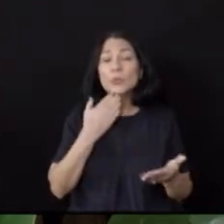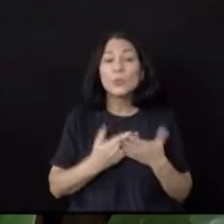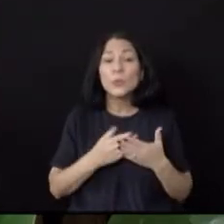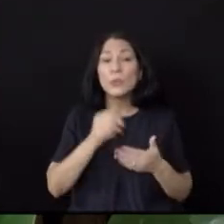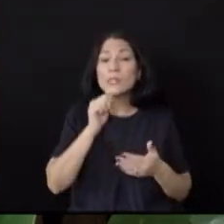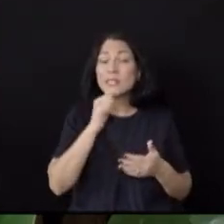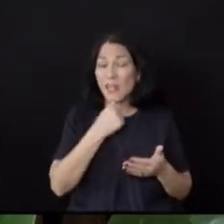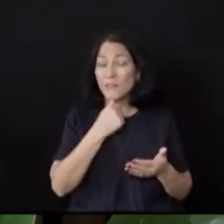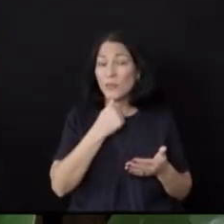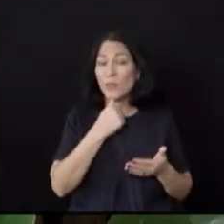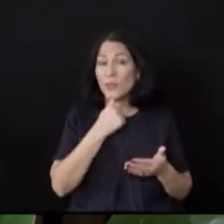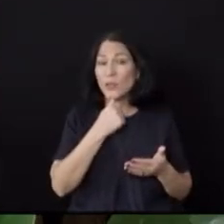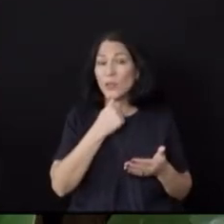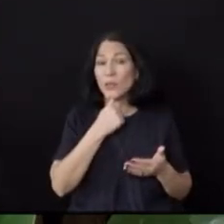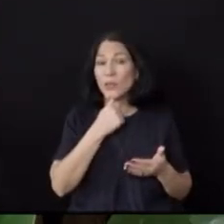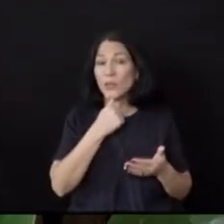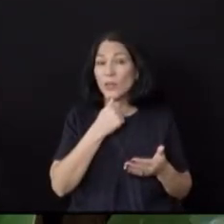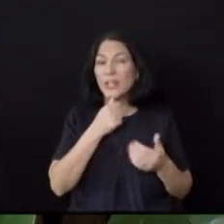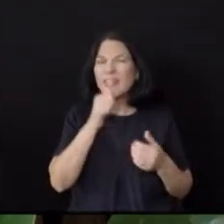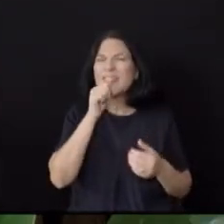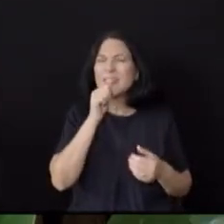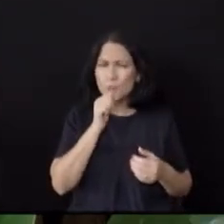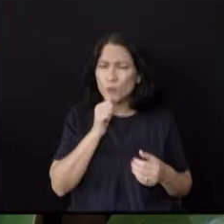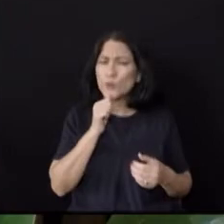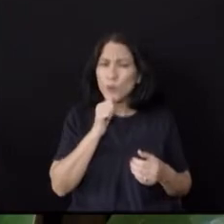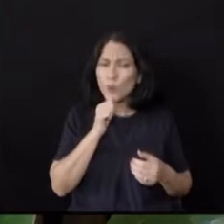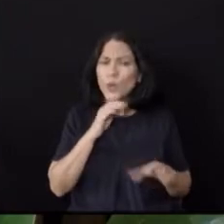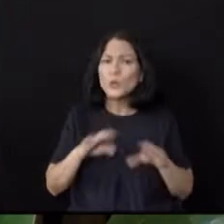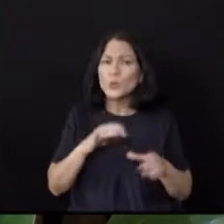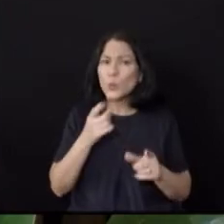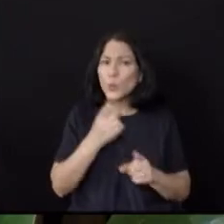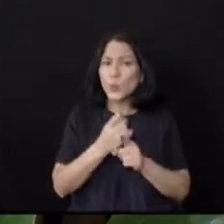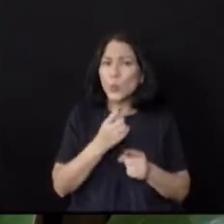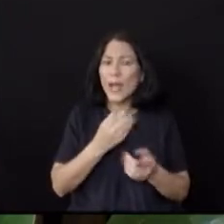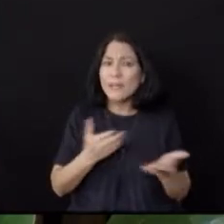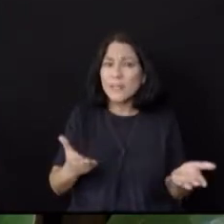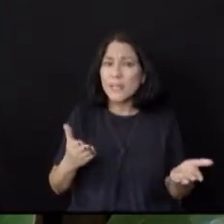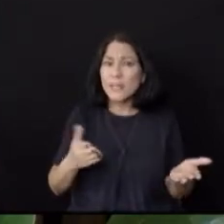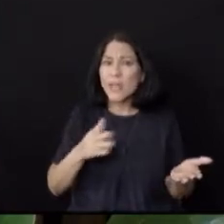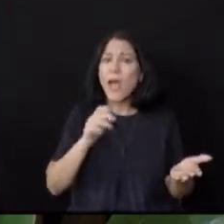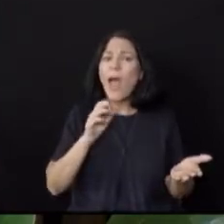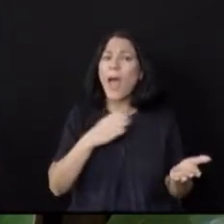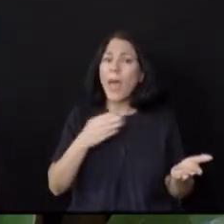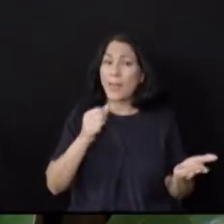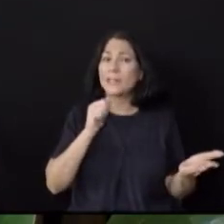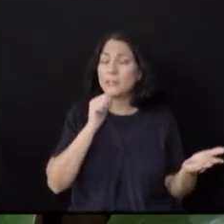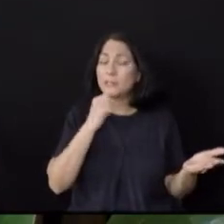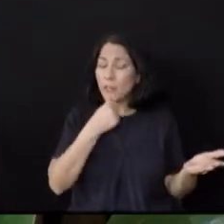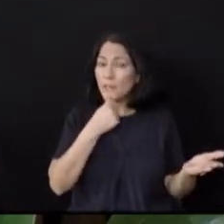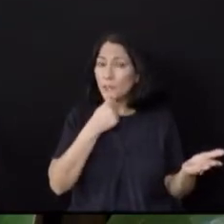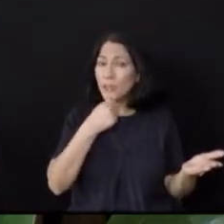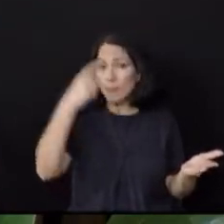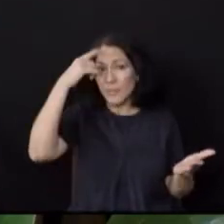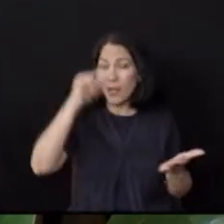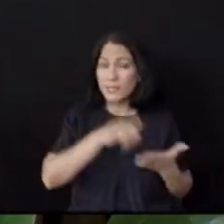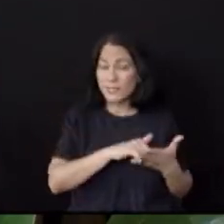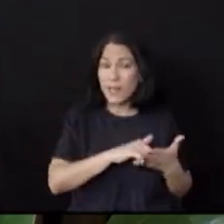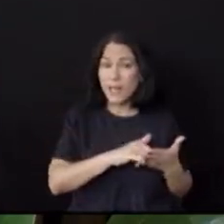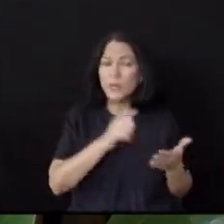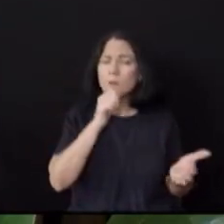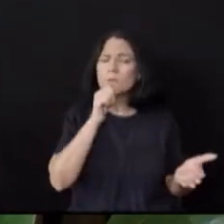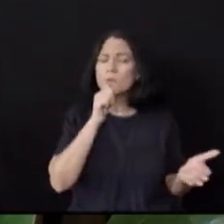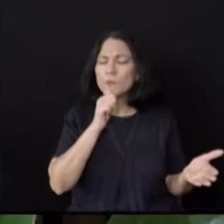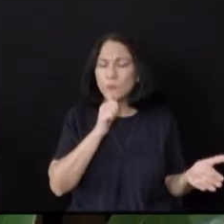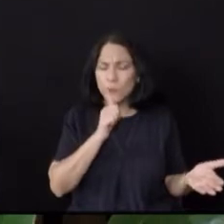suffer, he says, endure. When you do the right thing and you actually are suffering in that or because of that, he says,